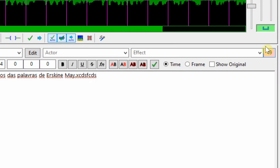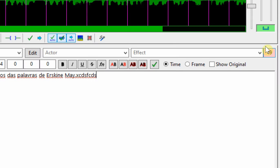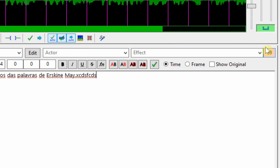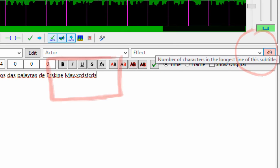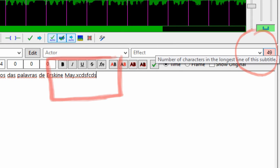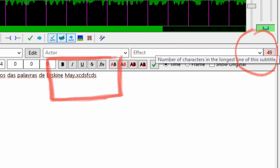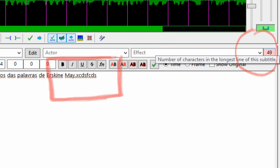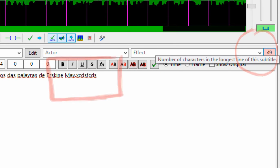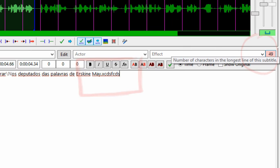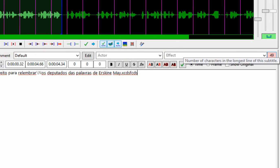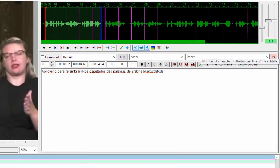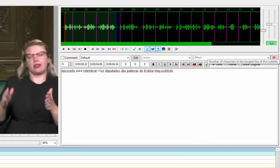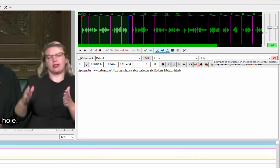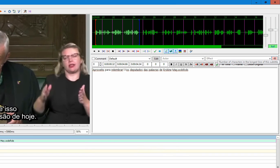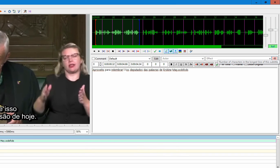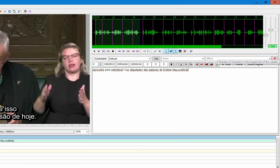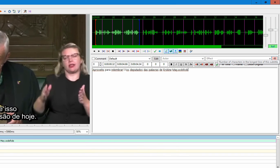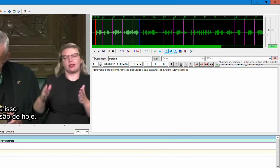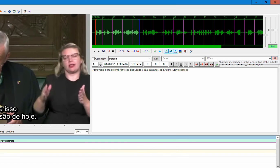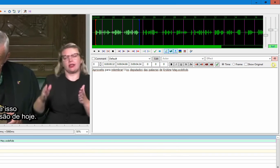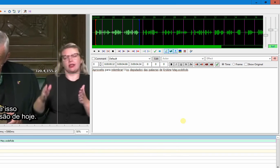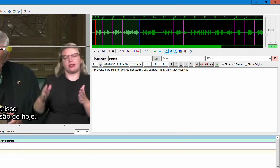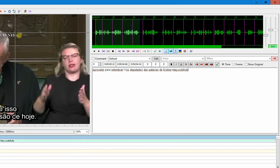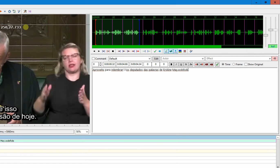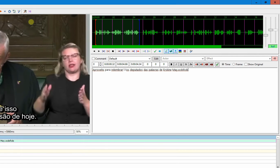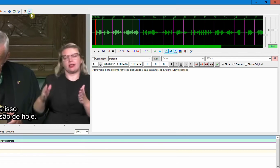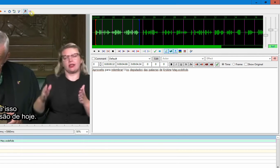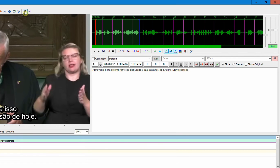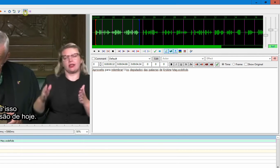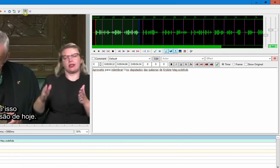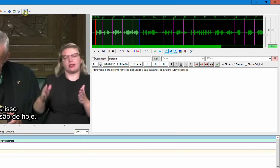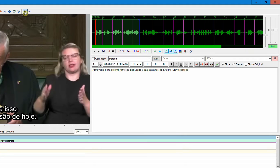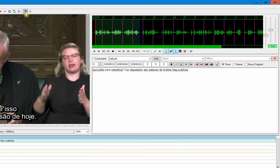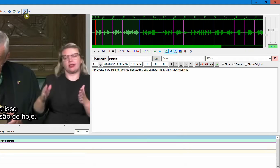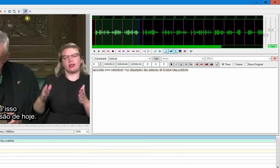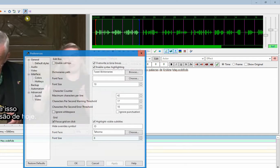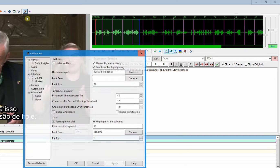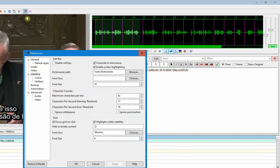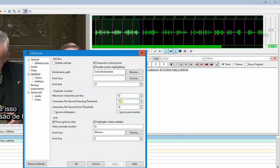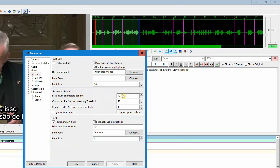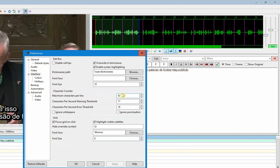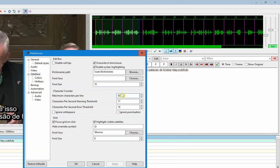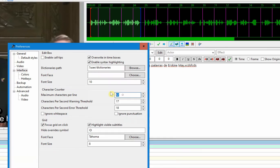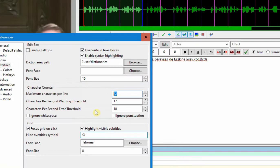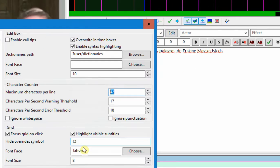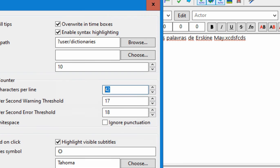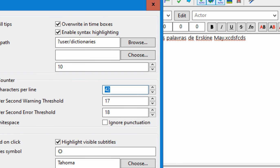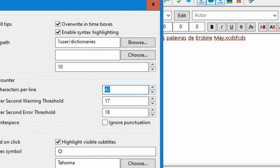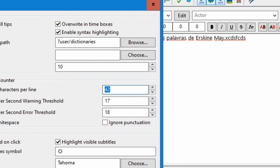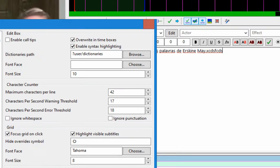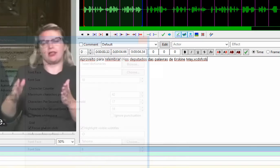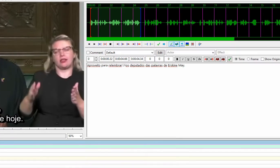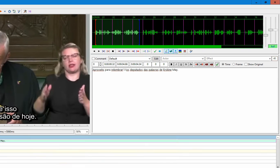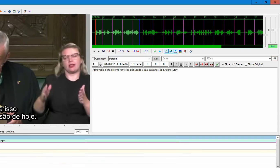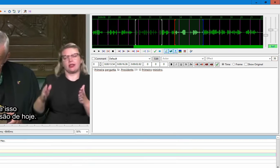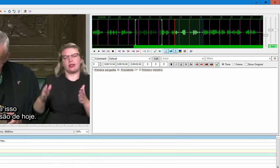can see it will turn to red when it goes over 42, which is what we have determined at the beginning